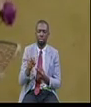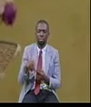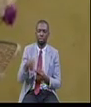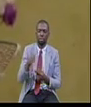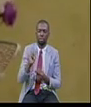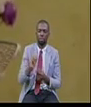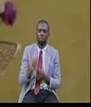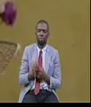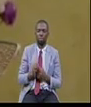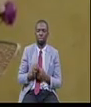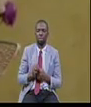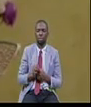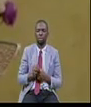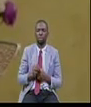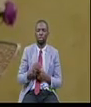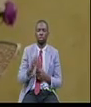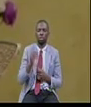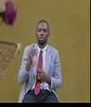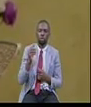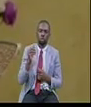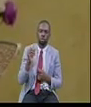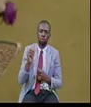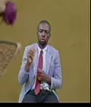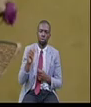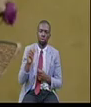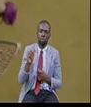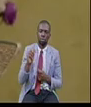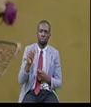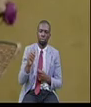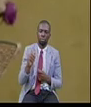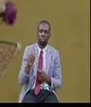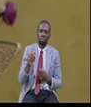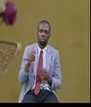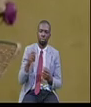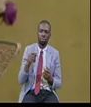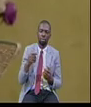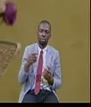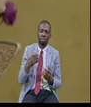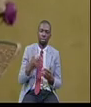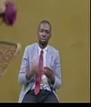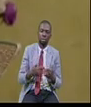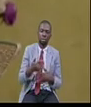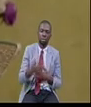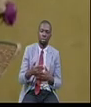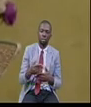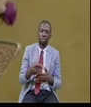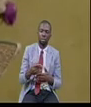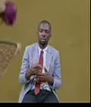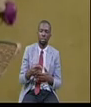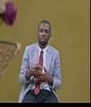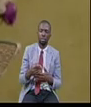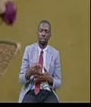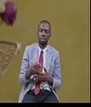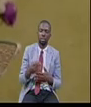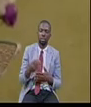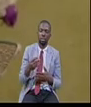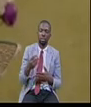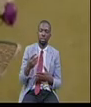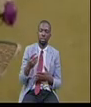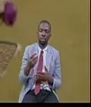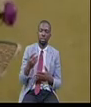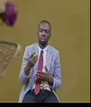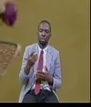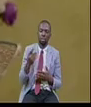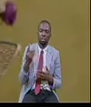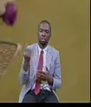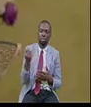at 5:15 p.m. every Tuesday. However, next Tuesday, July 23rd, the meeting we